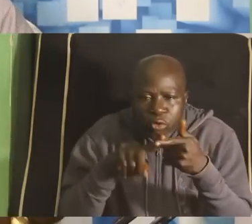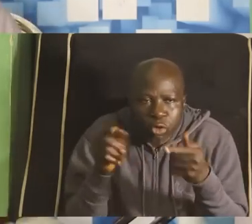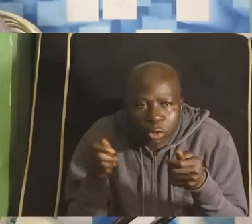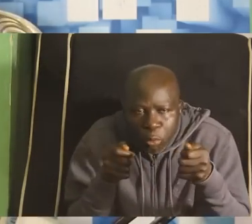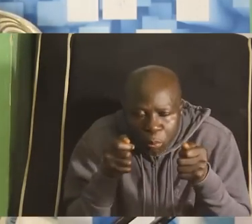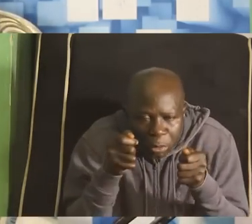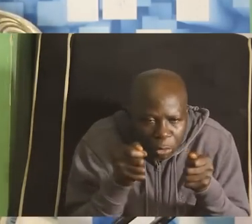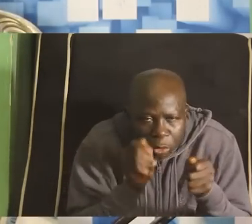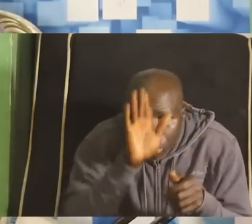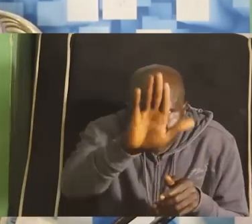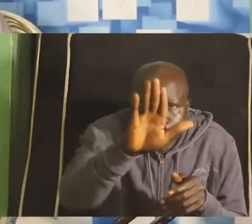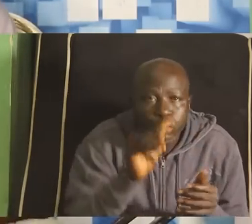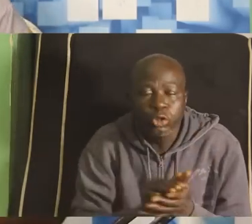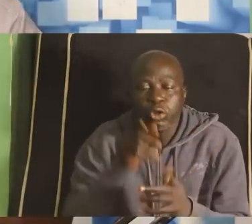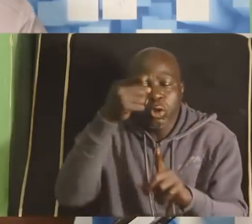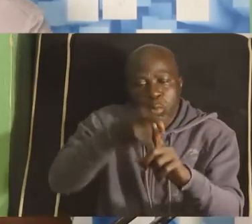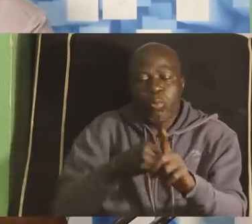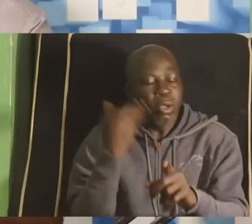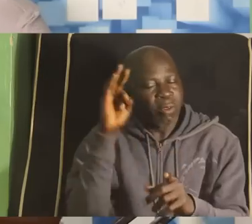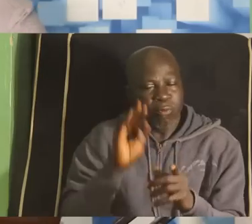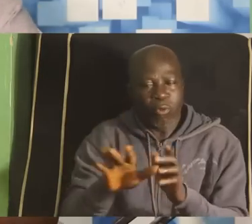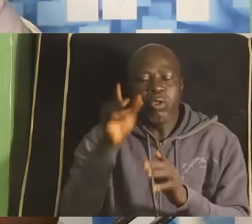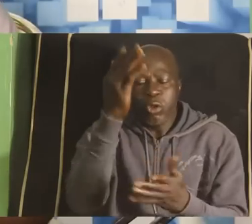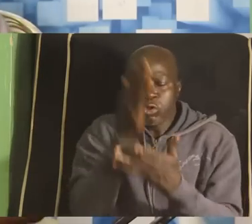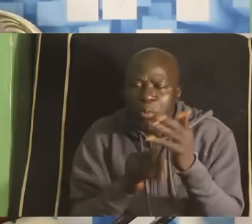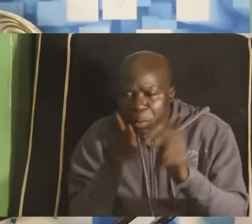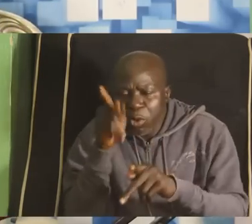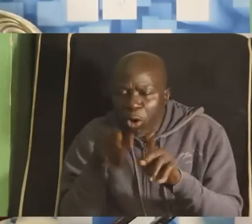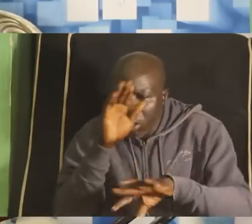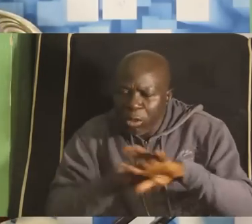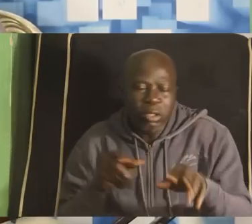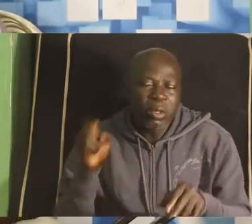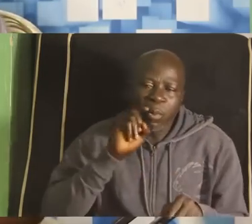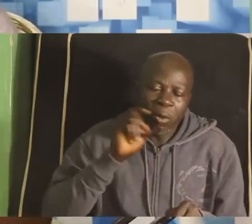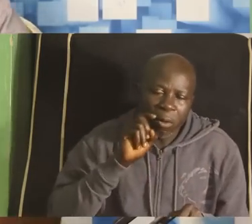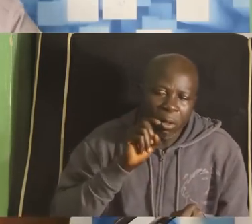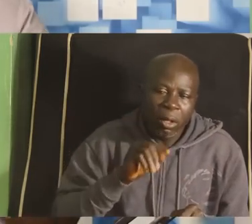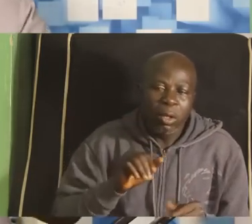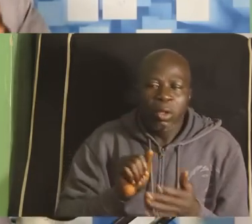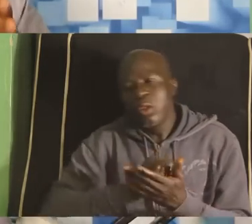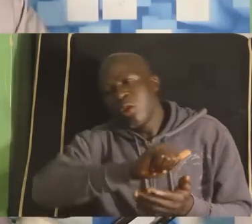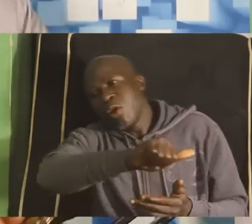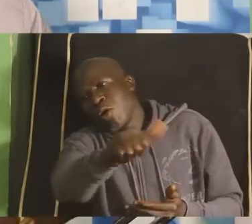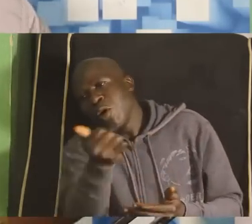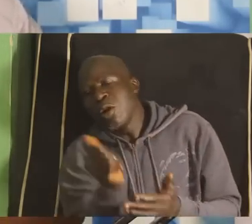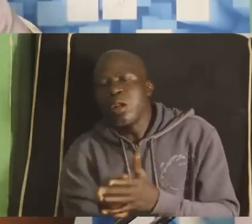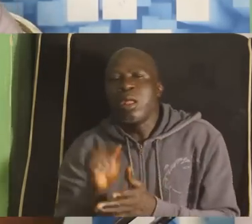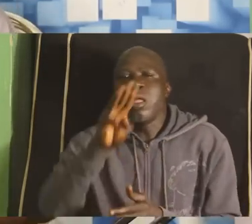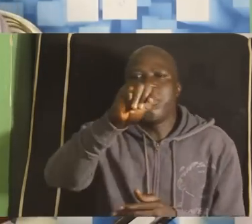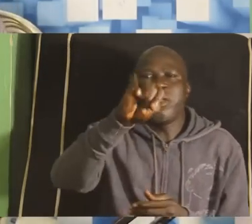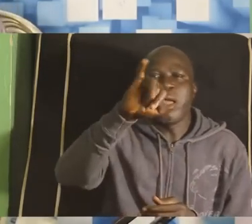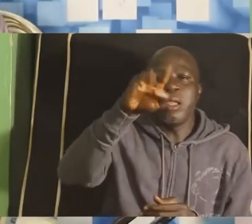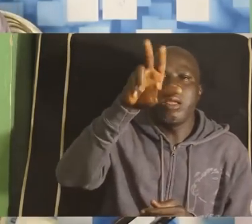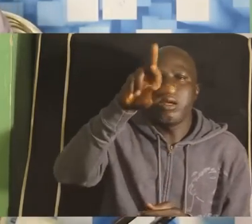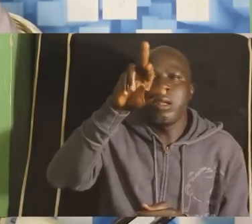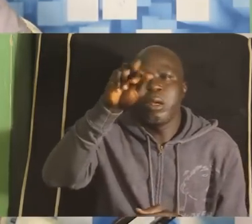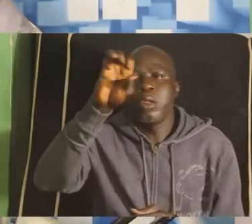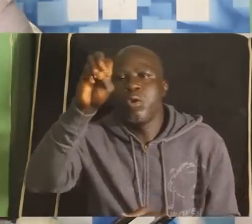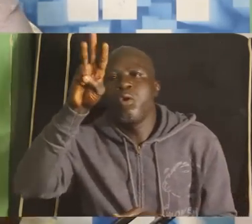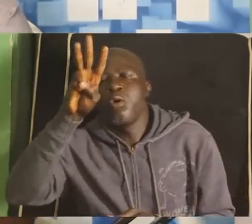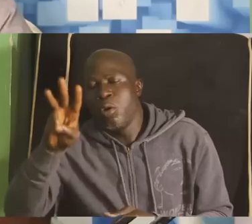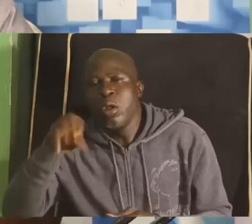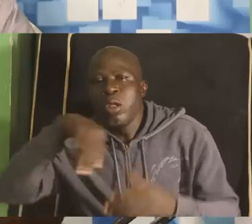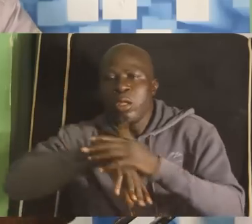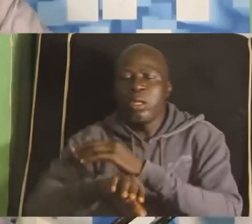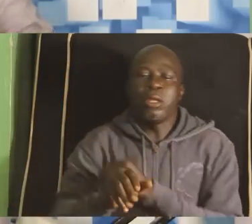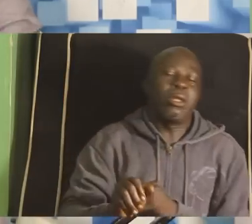Some people will call it mirror. Oyibo ape ni mirror. English will call it jigi. Ni